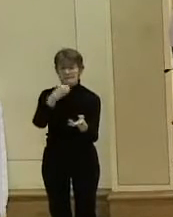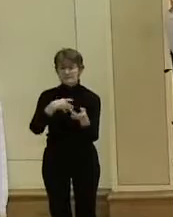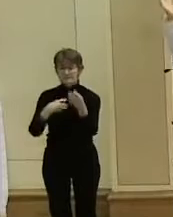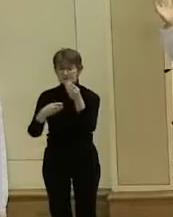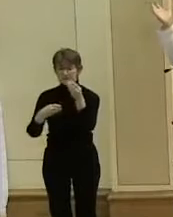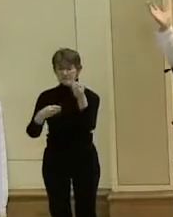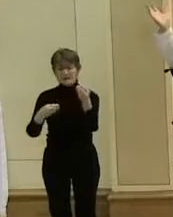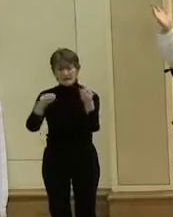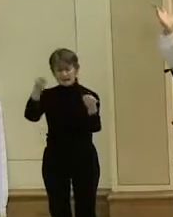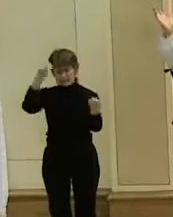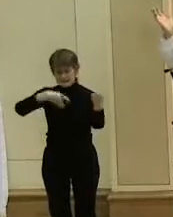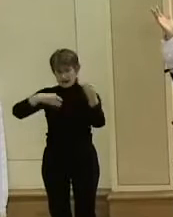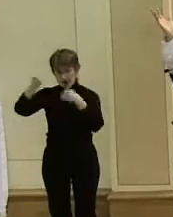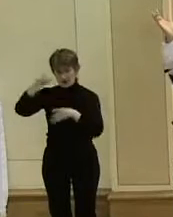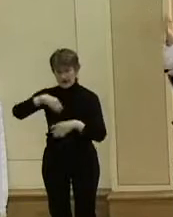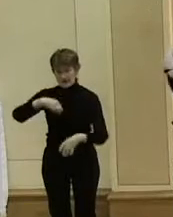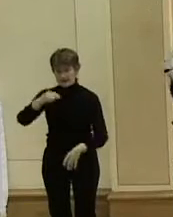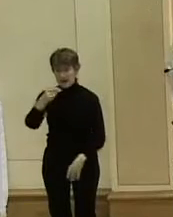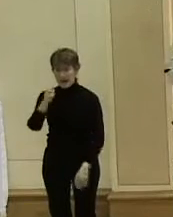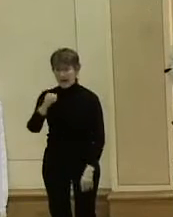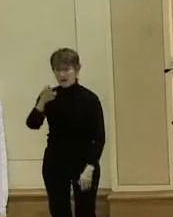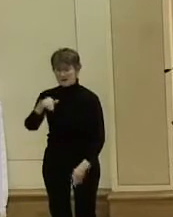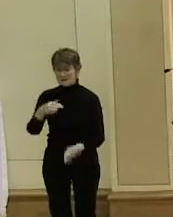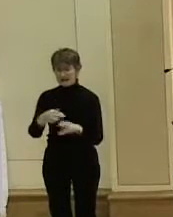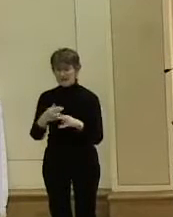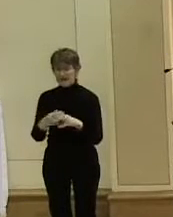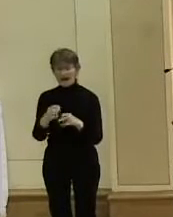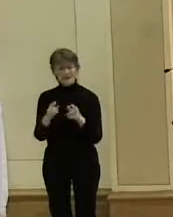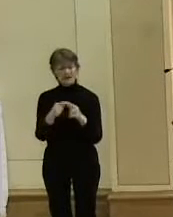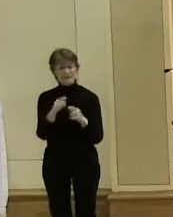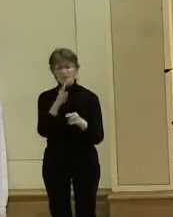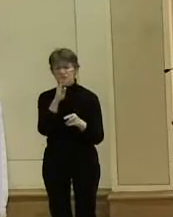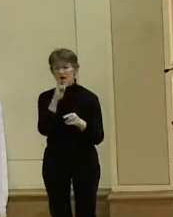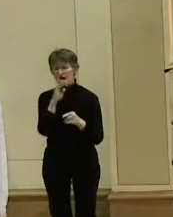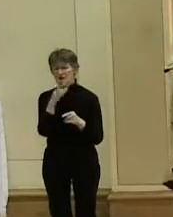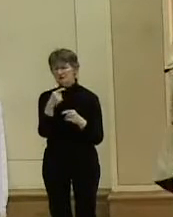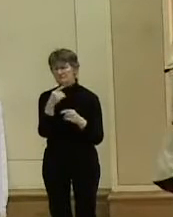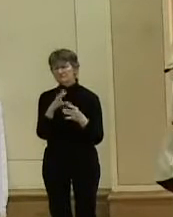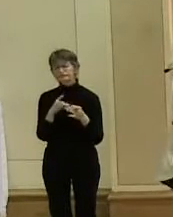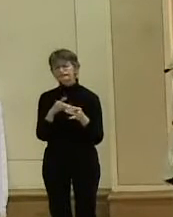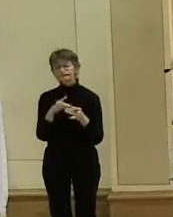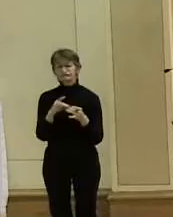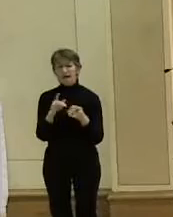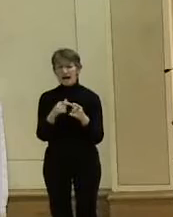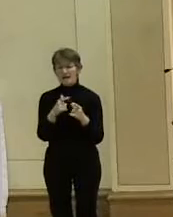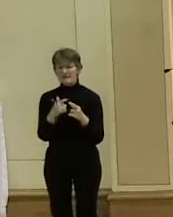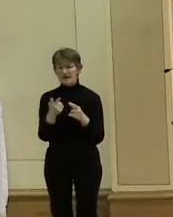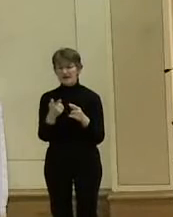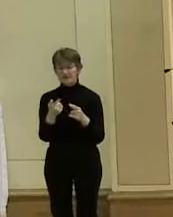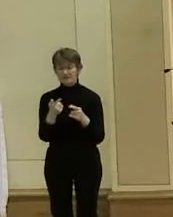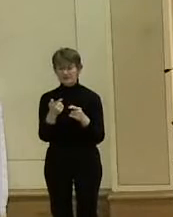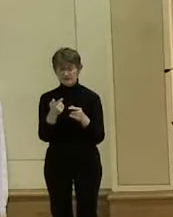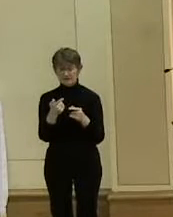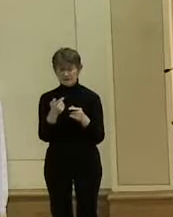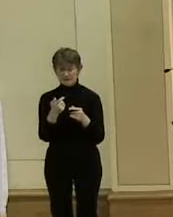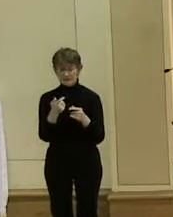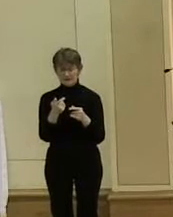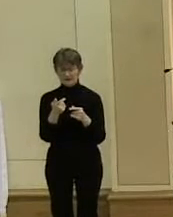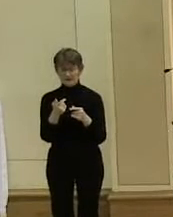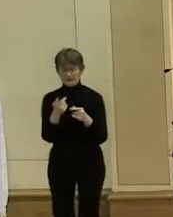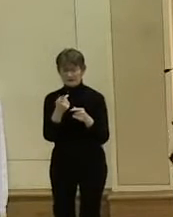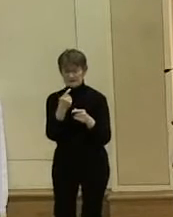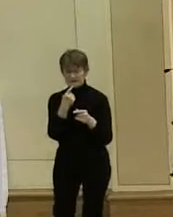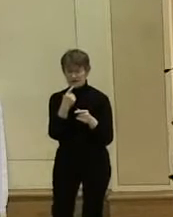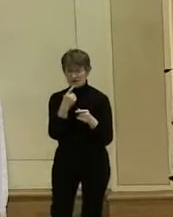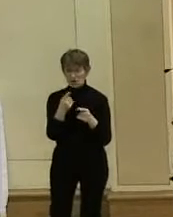They'd stand up, be 100 people saying their names. And then he would talk a little bit, tell some jokes. And he says, you can stand up anytime while I'm